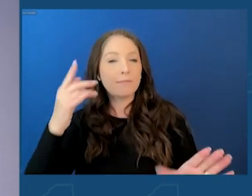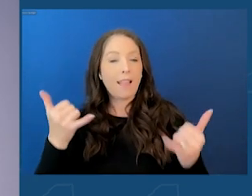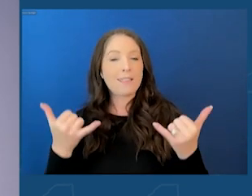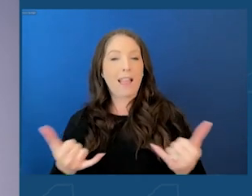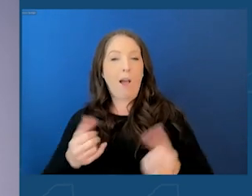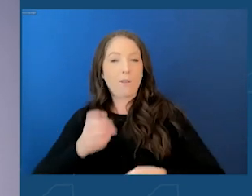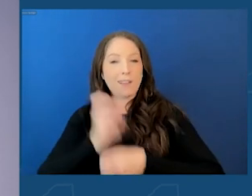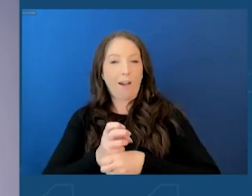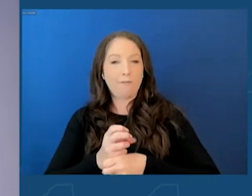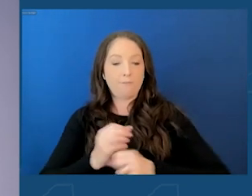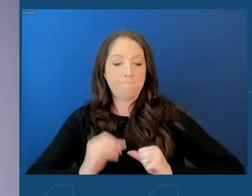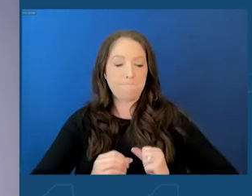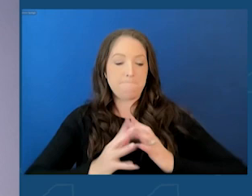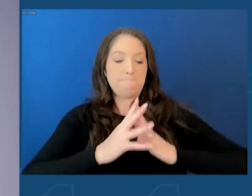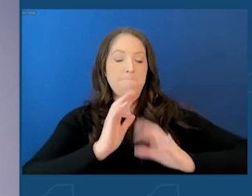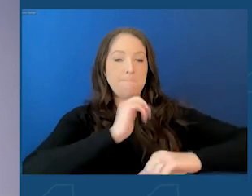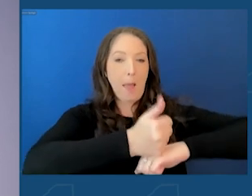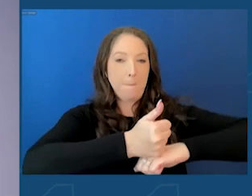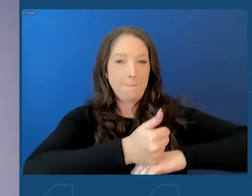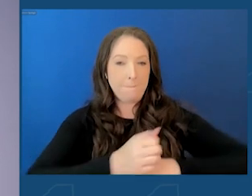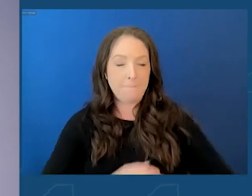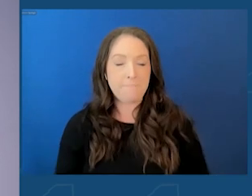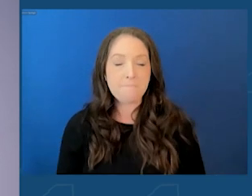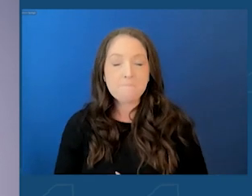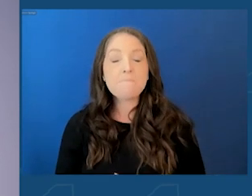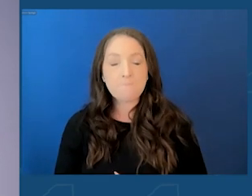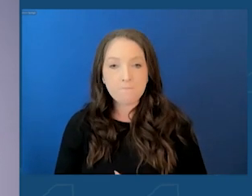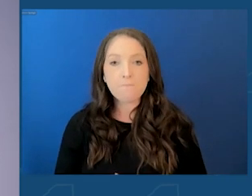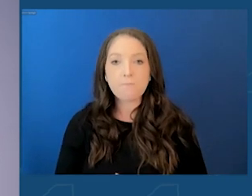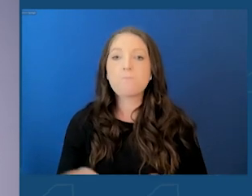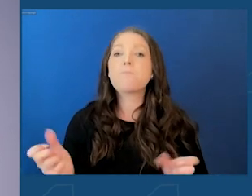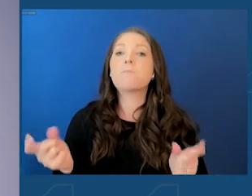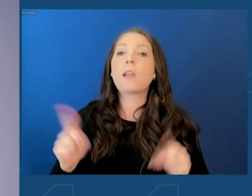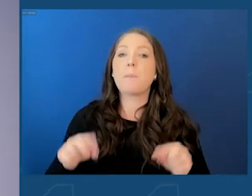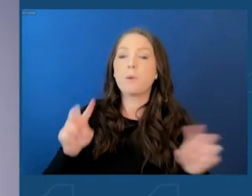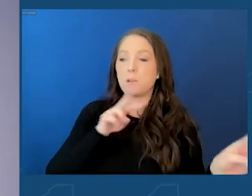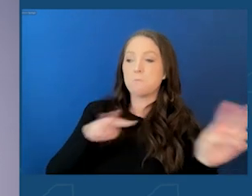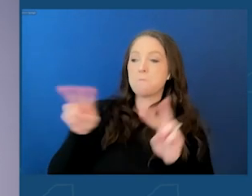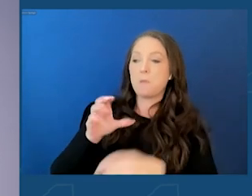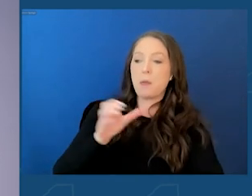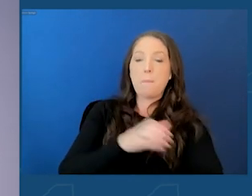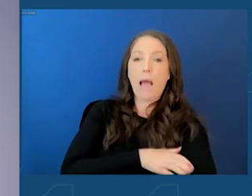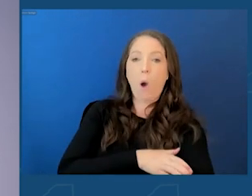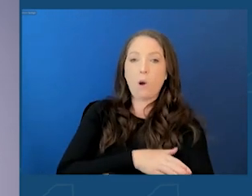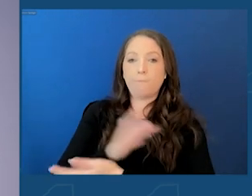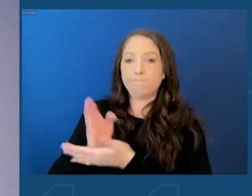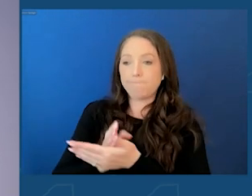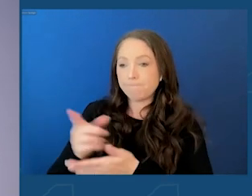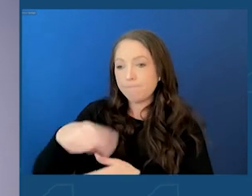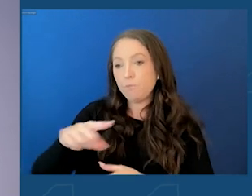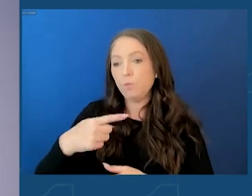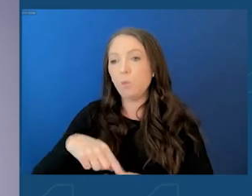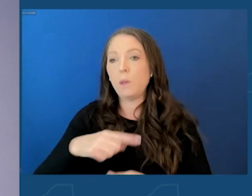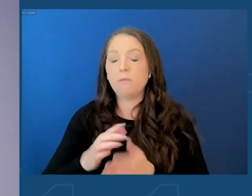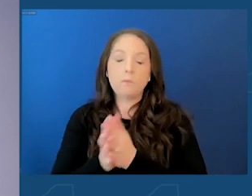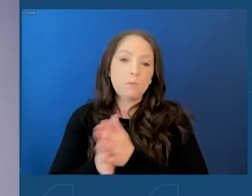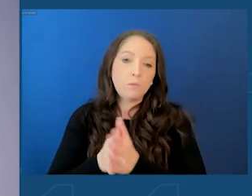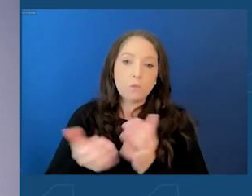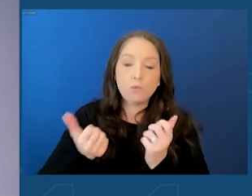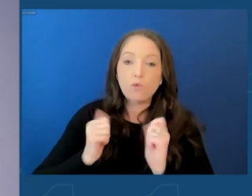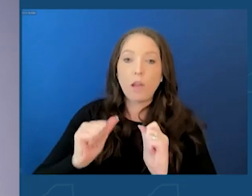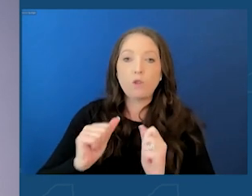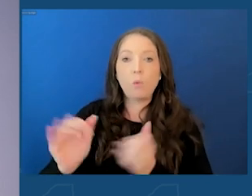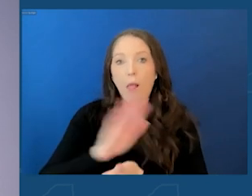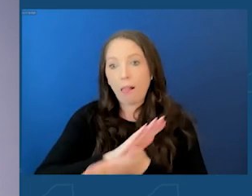implementation. And, you know, when we look at the power sector, where we've been ratcheting up clean energy year